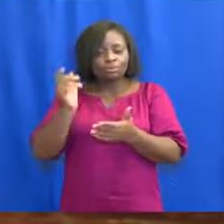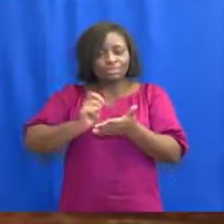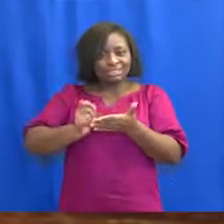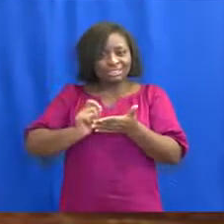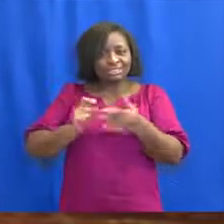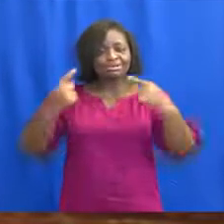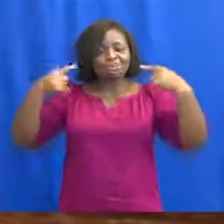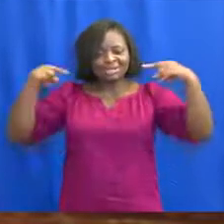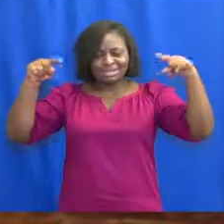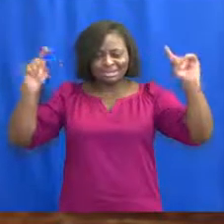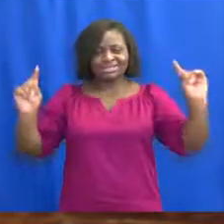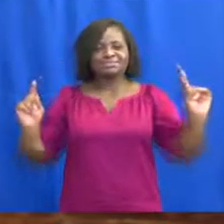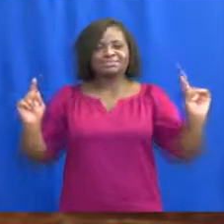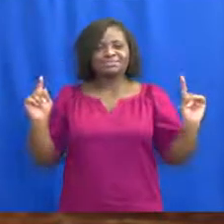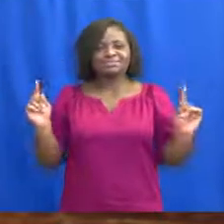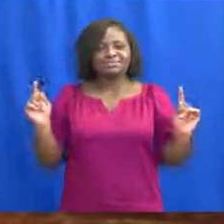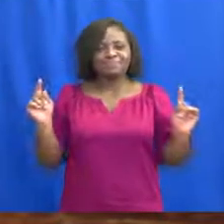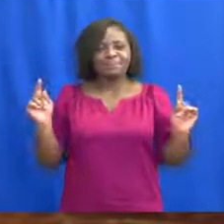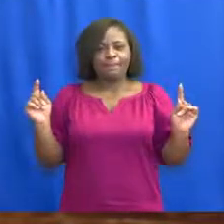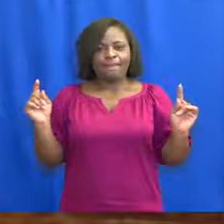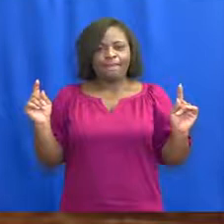no fe